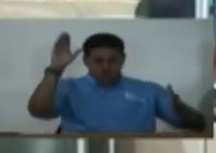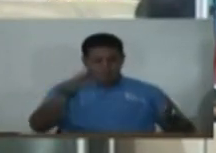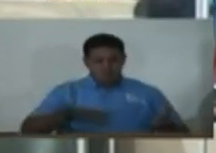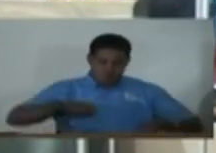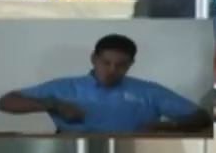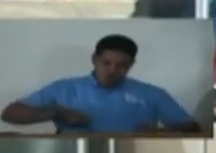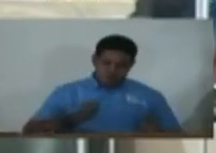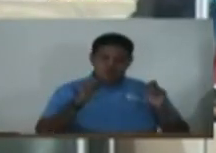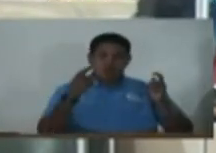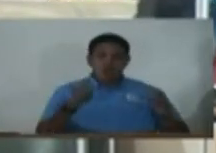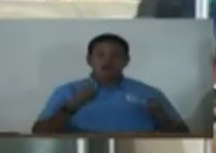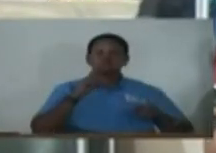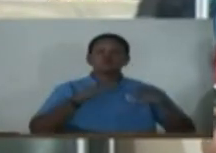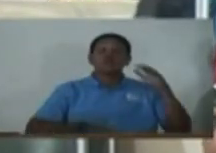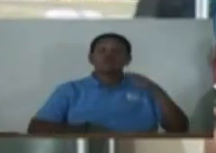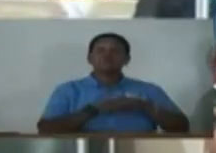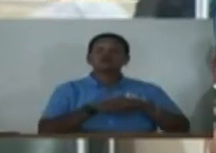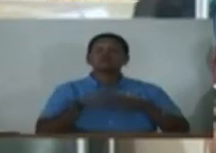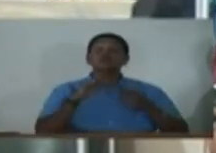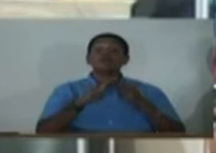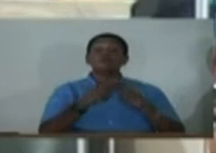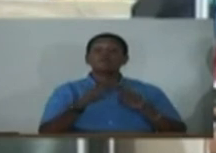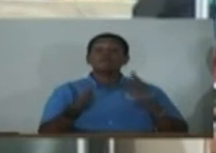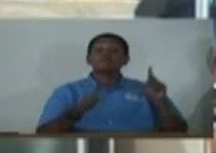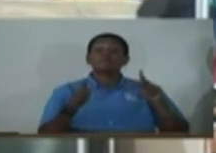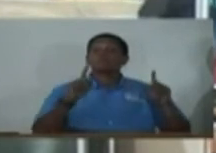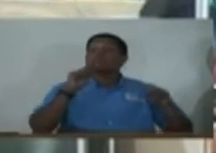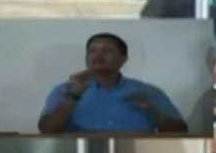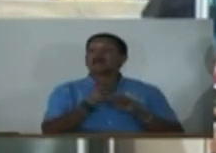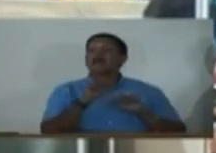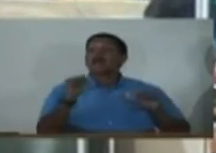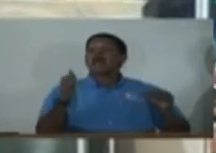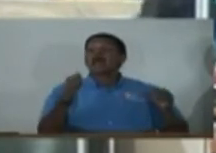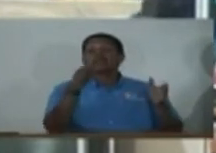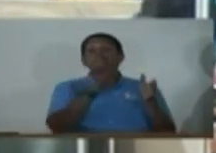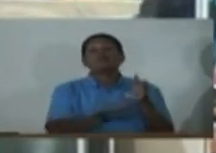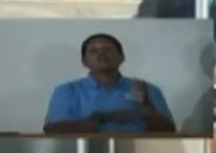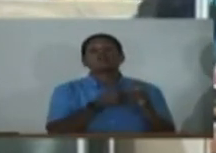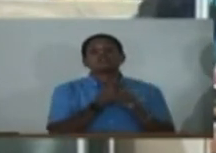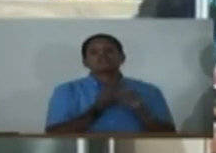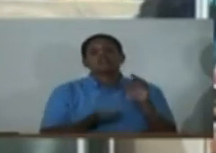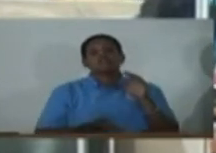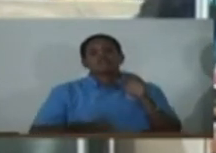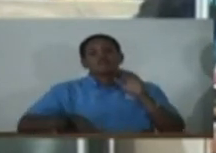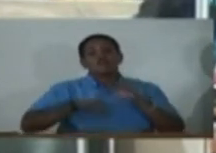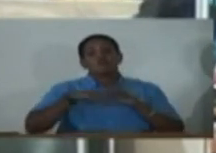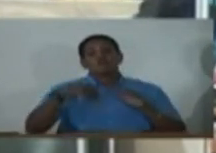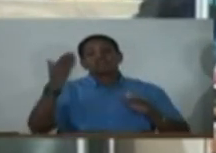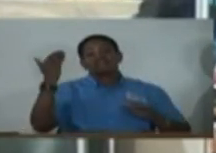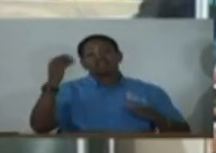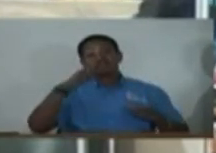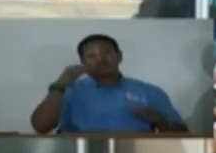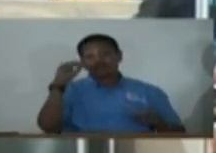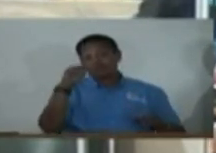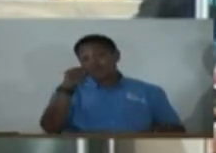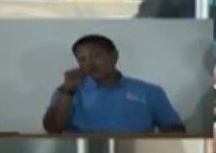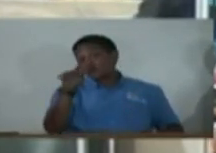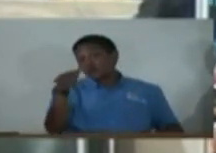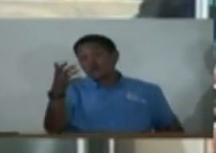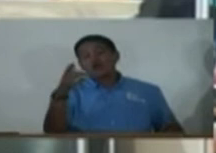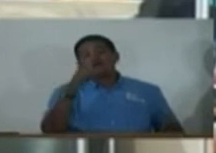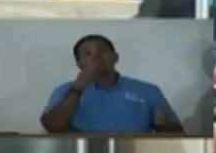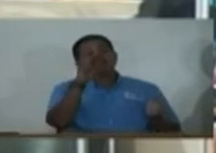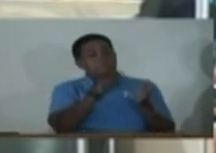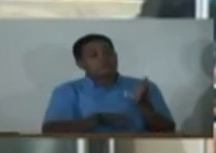the maximum number of persons at any burial is 15. As a reminder,